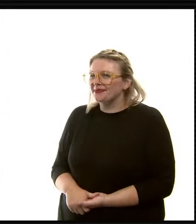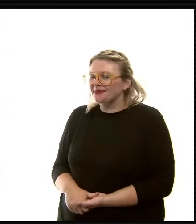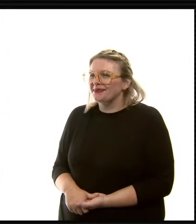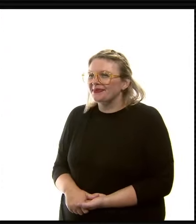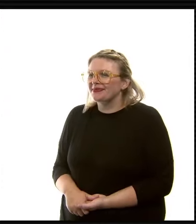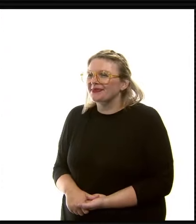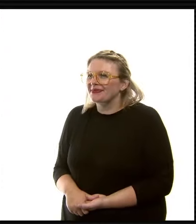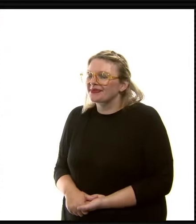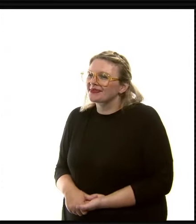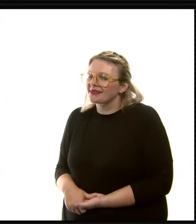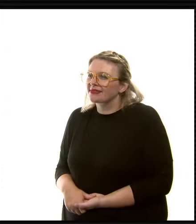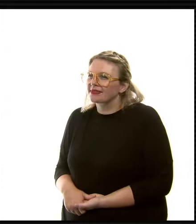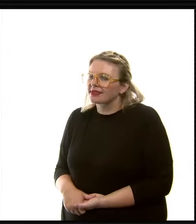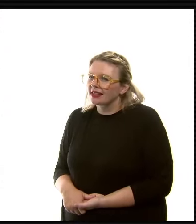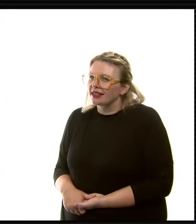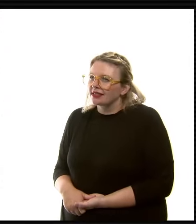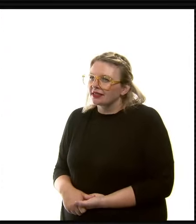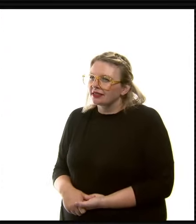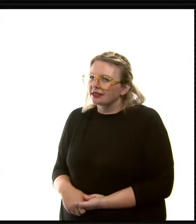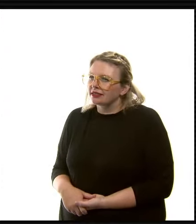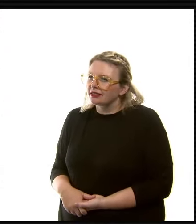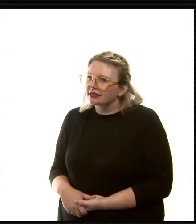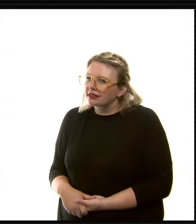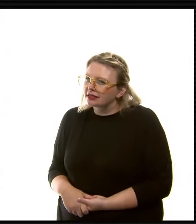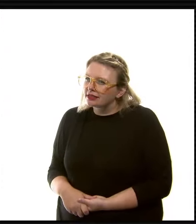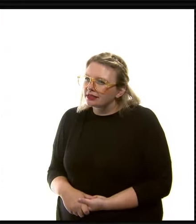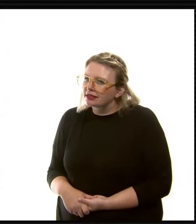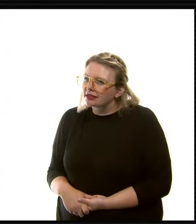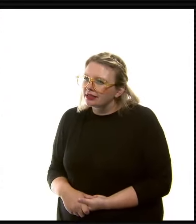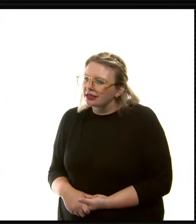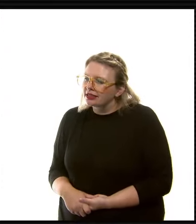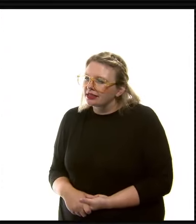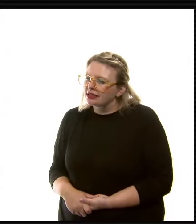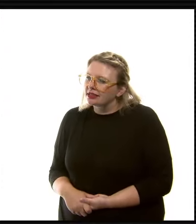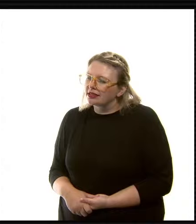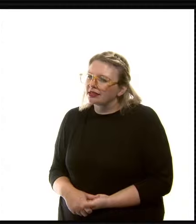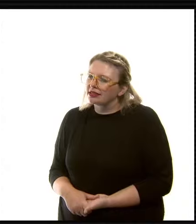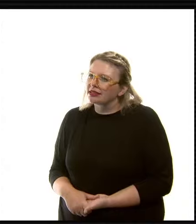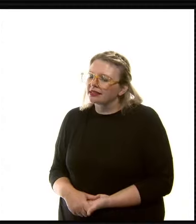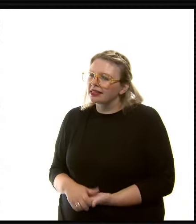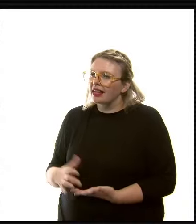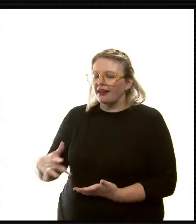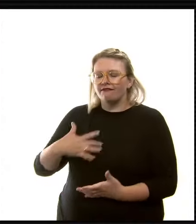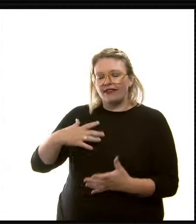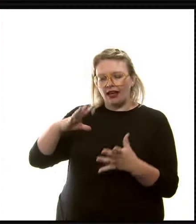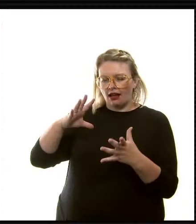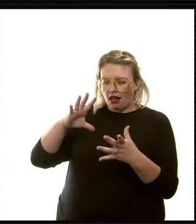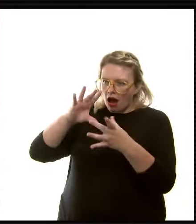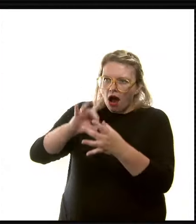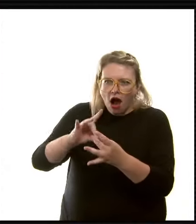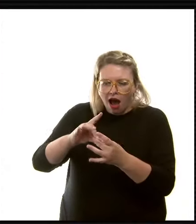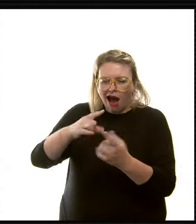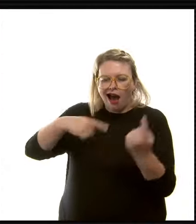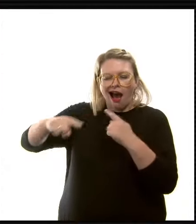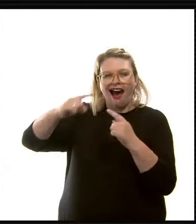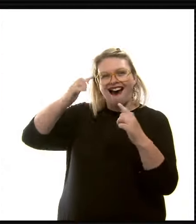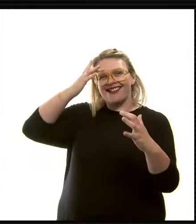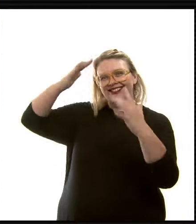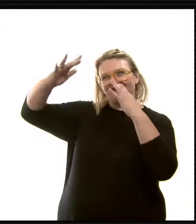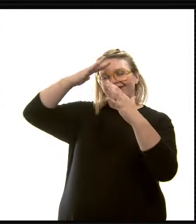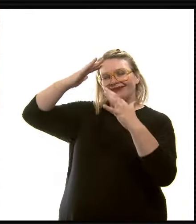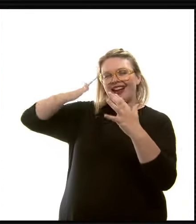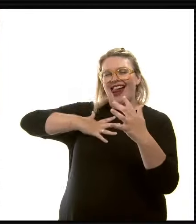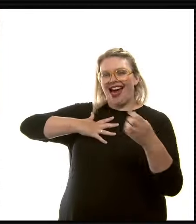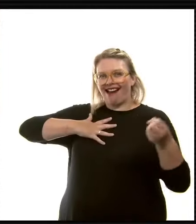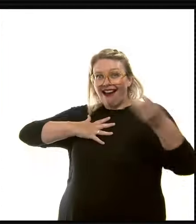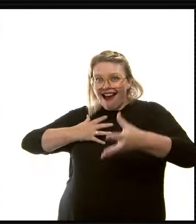I really found a family of people that are like-minded. We all love to bounce ideas off